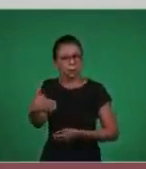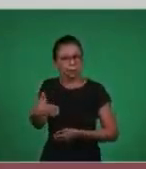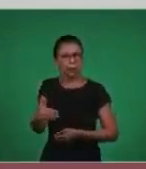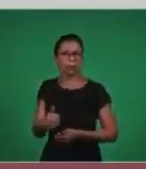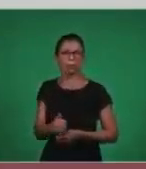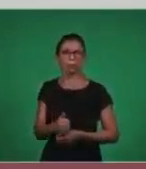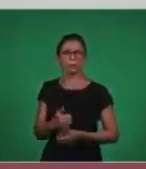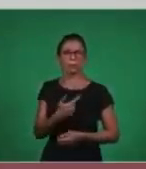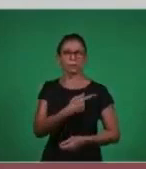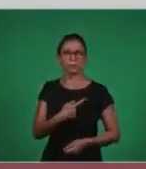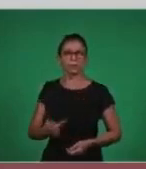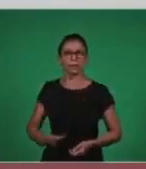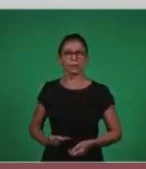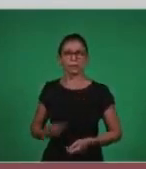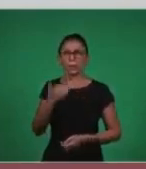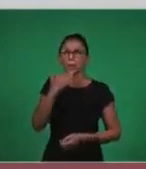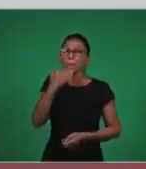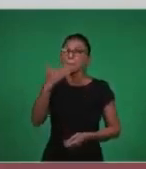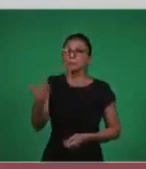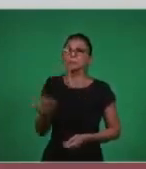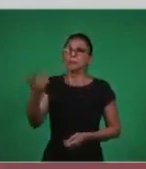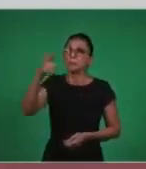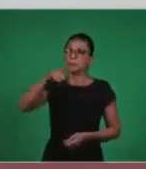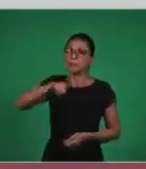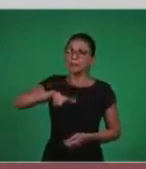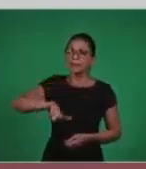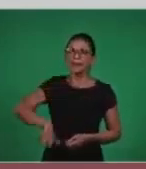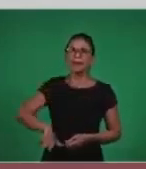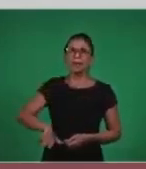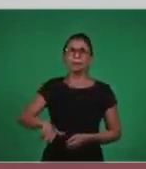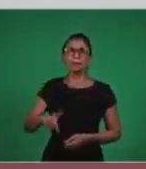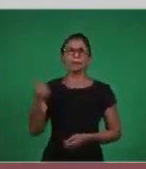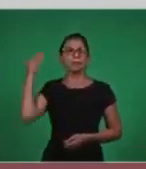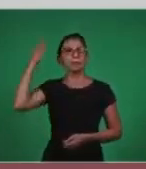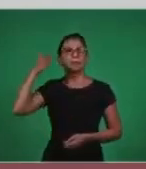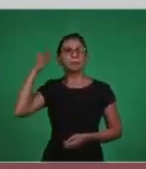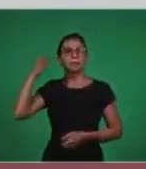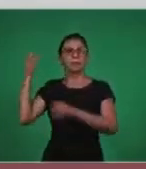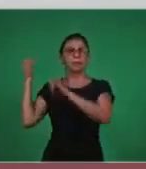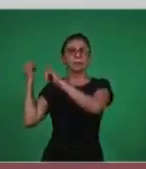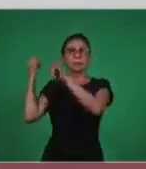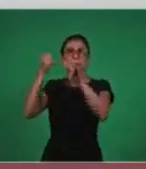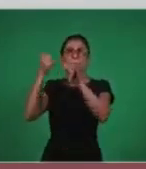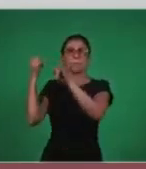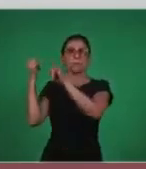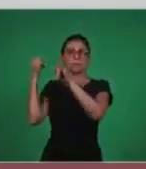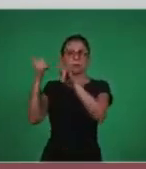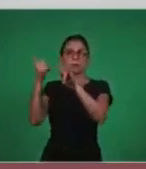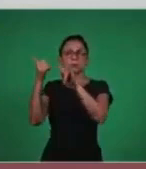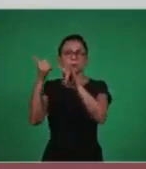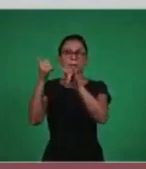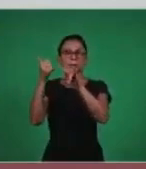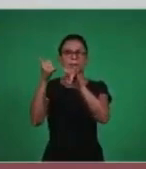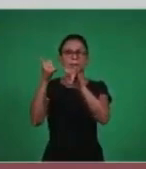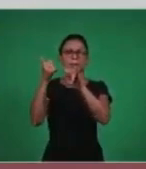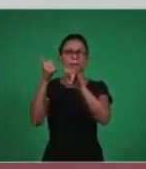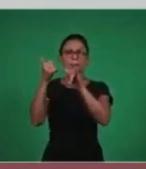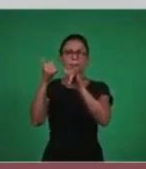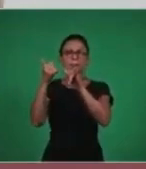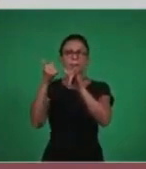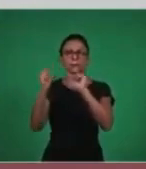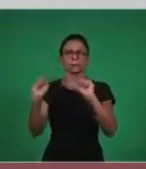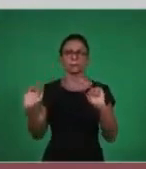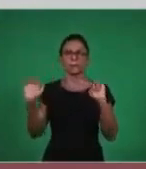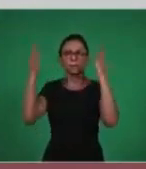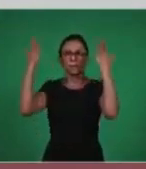state that trumpet and feats may be repeated there on the palace. Naturally, it was